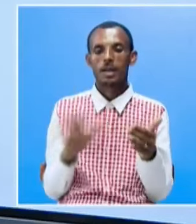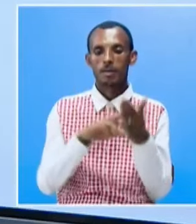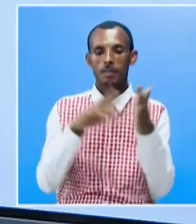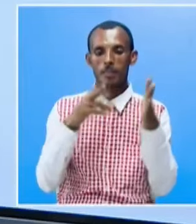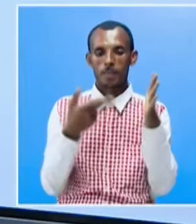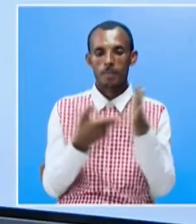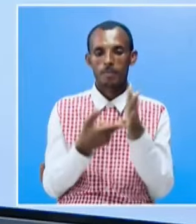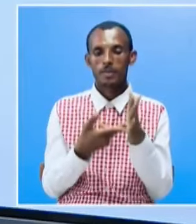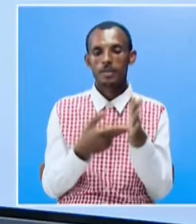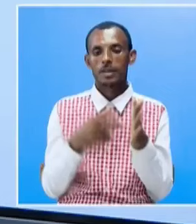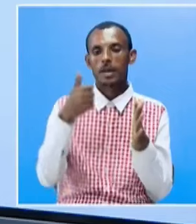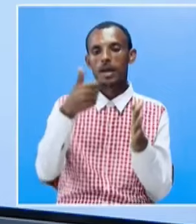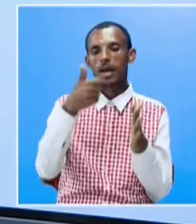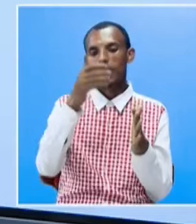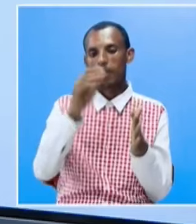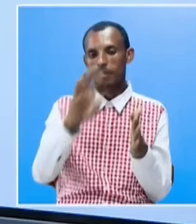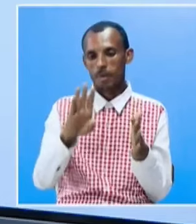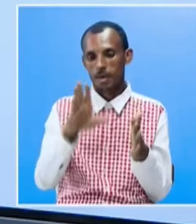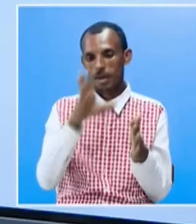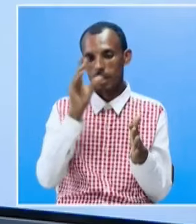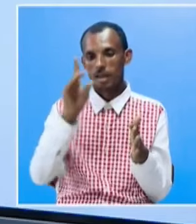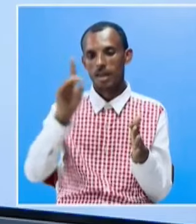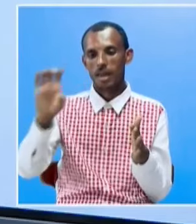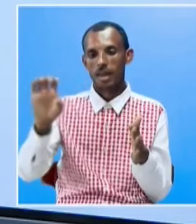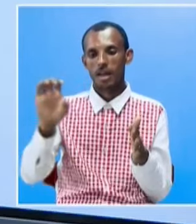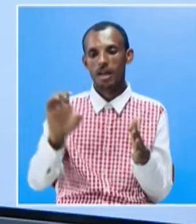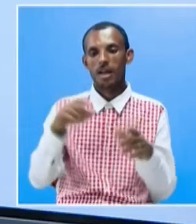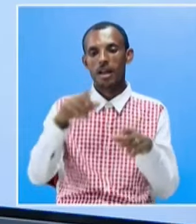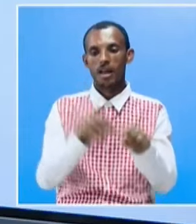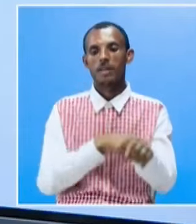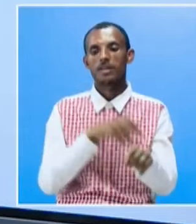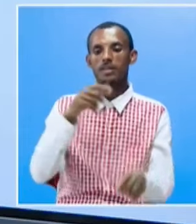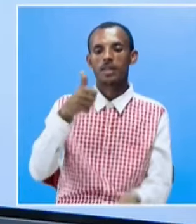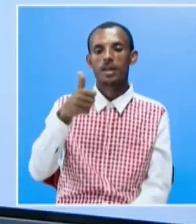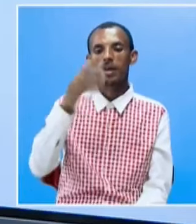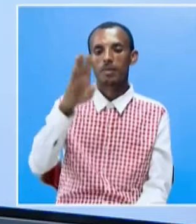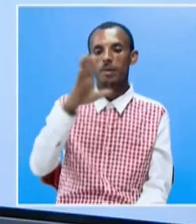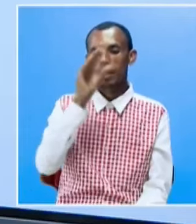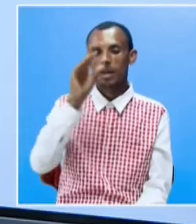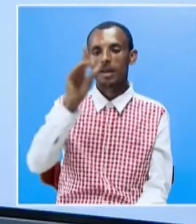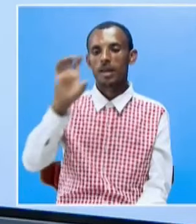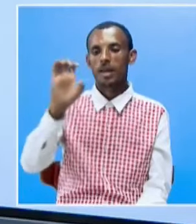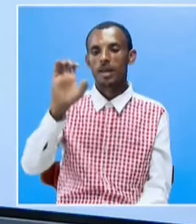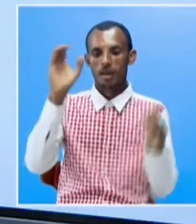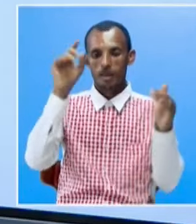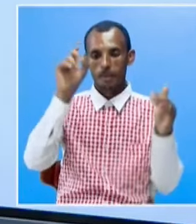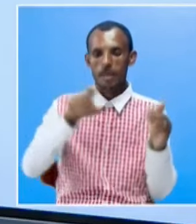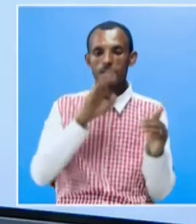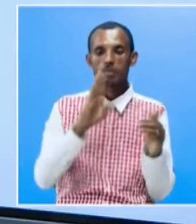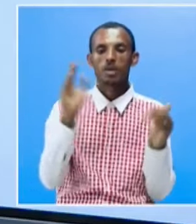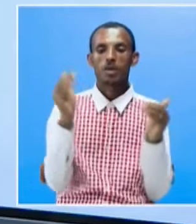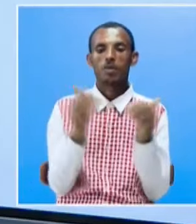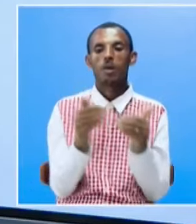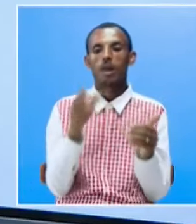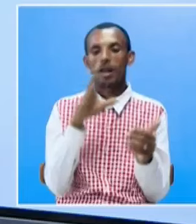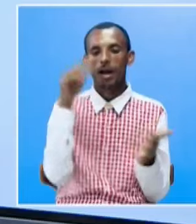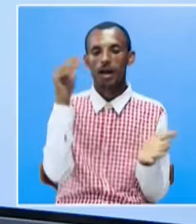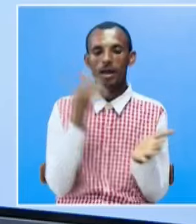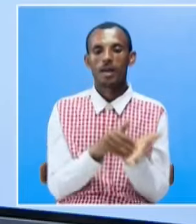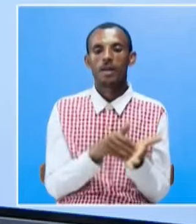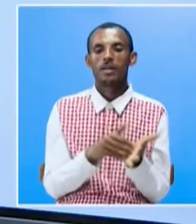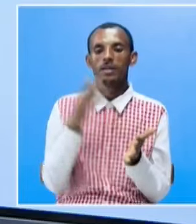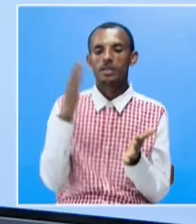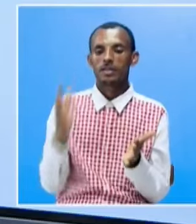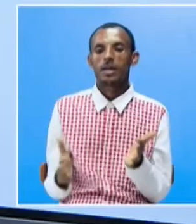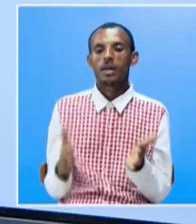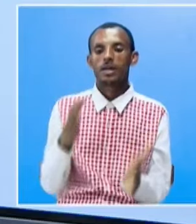side for AB is here DE. Length AB and DE must be equal. Again, side